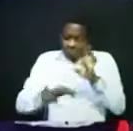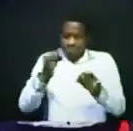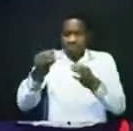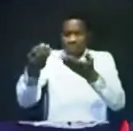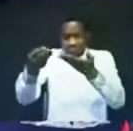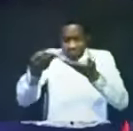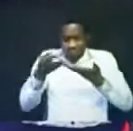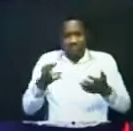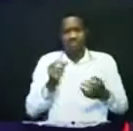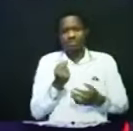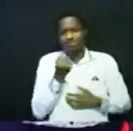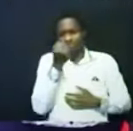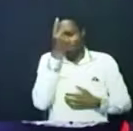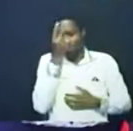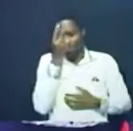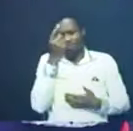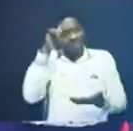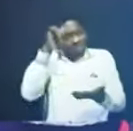brings wisdom.